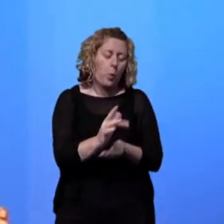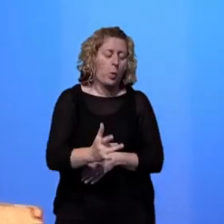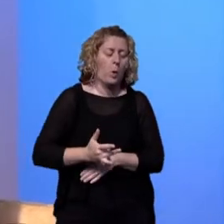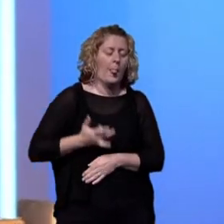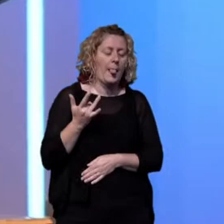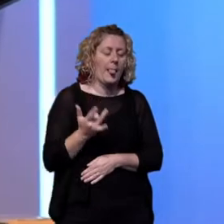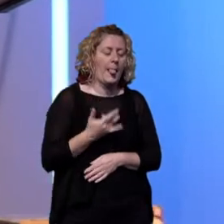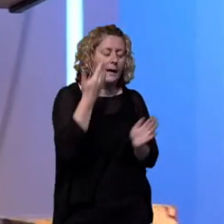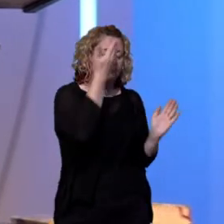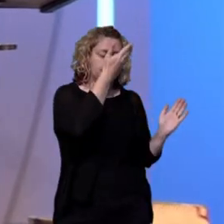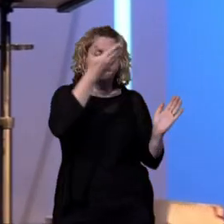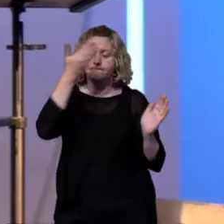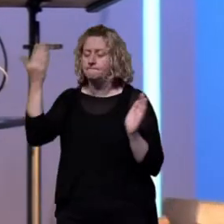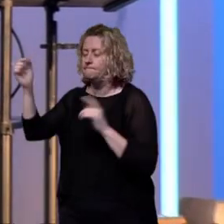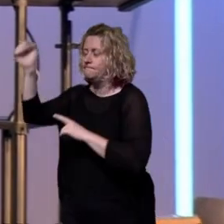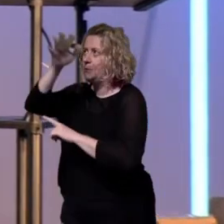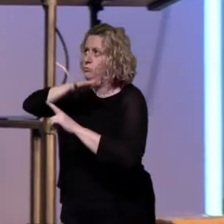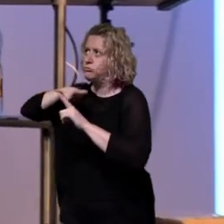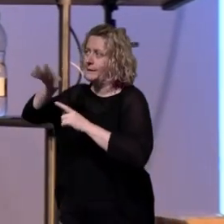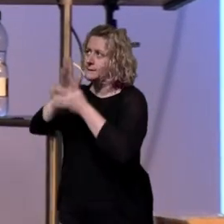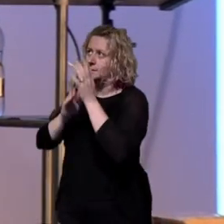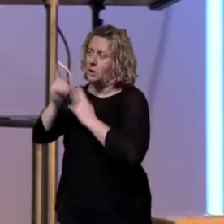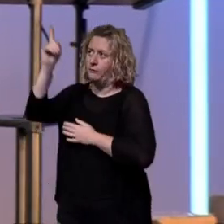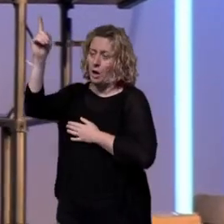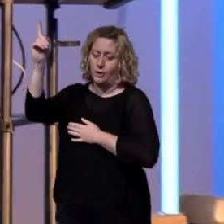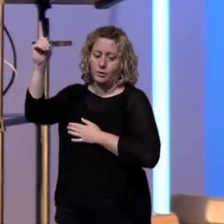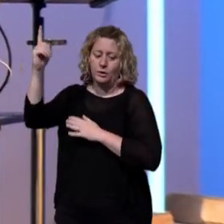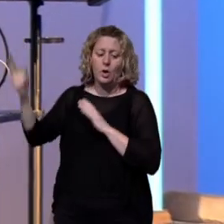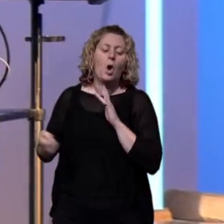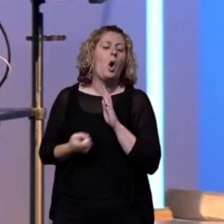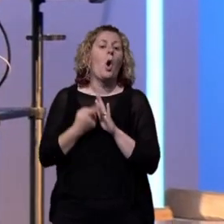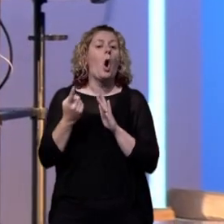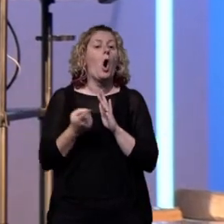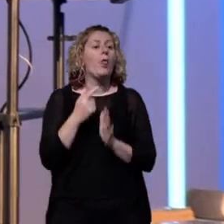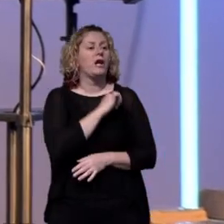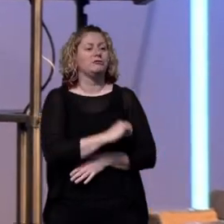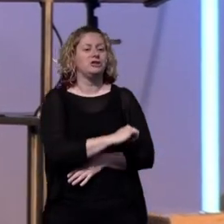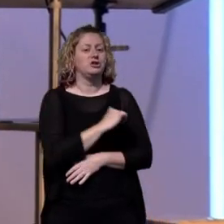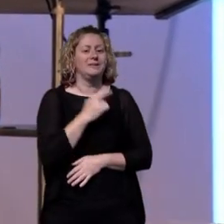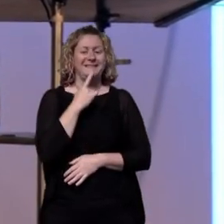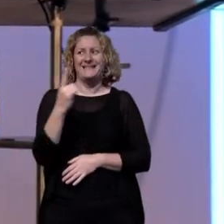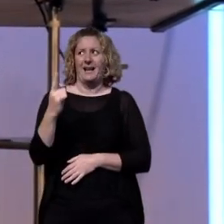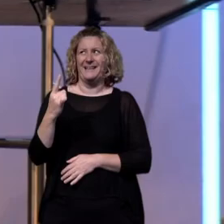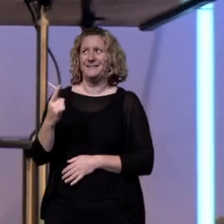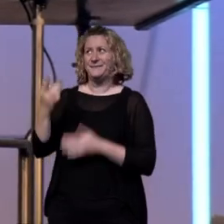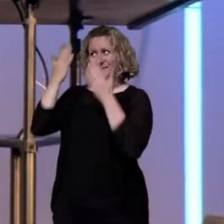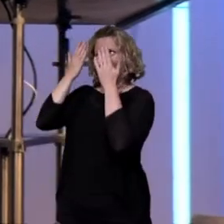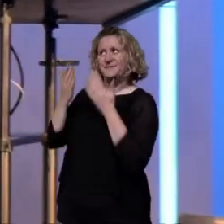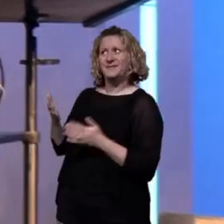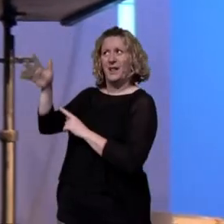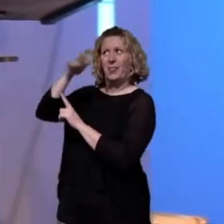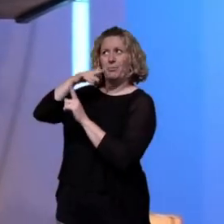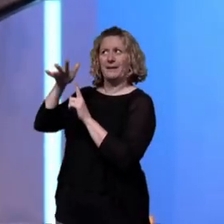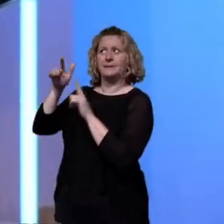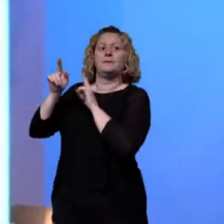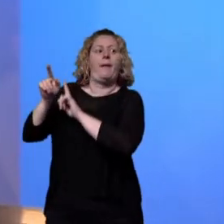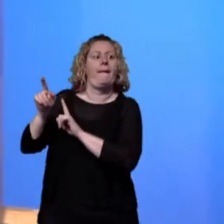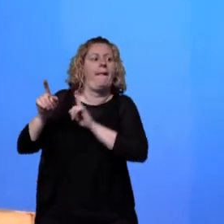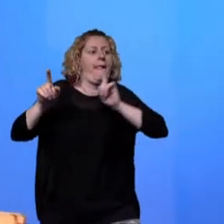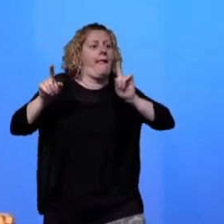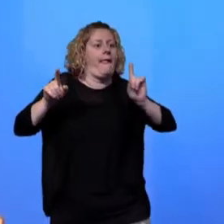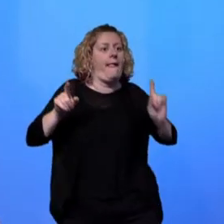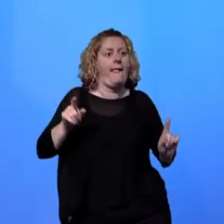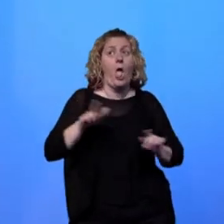immature Christian says, no, now this in this area here, I'm now out of God's presence. And I'll do what I like and then I'll go back into